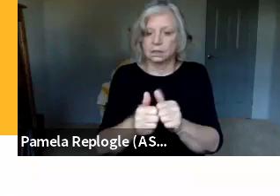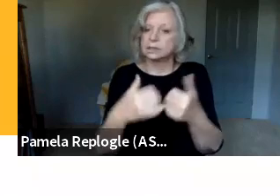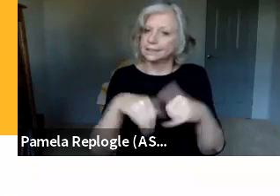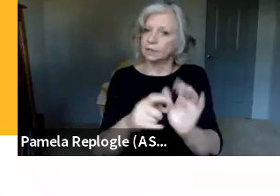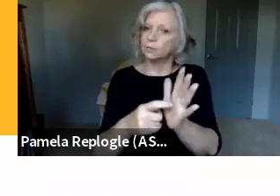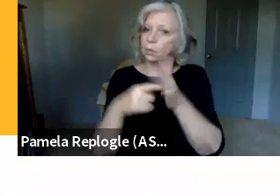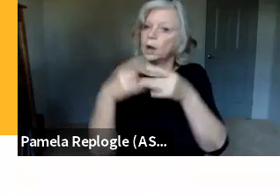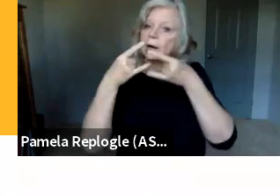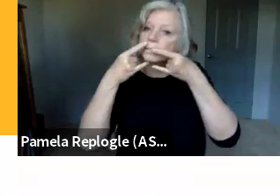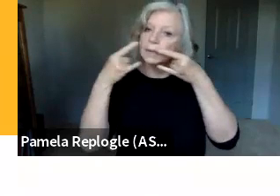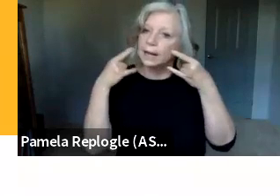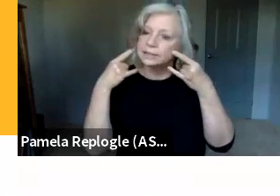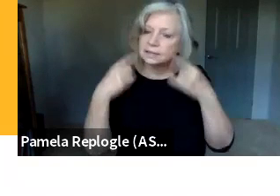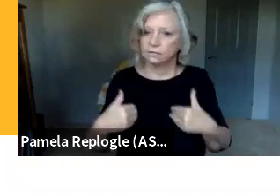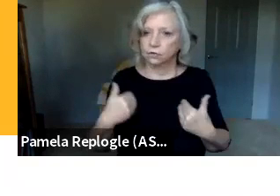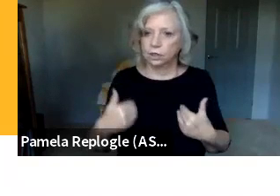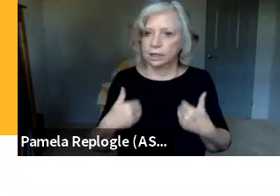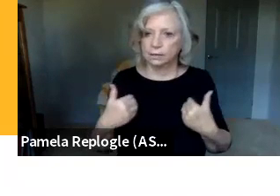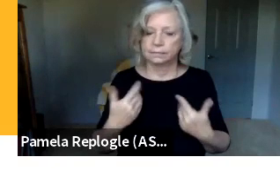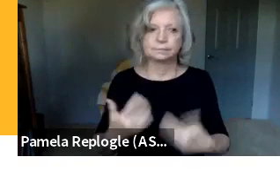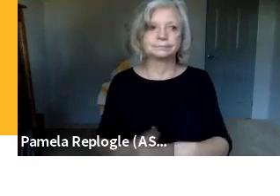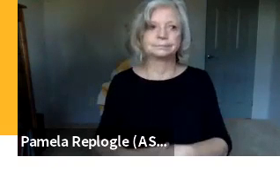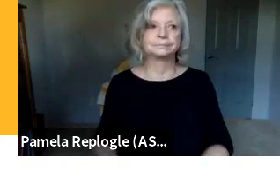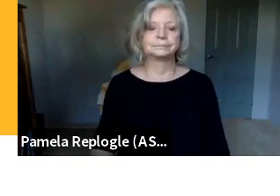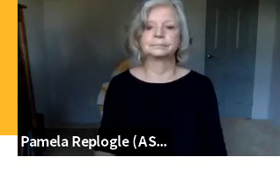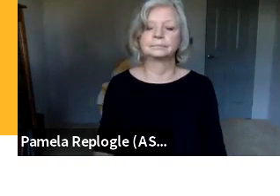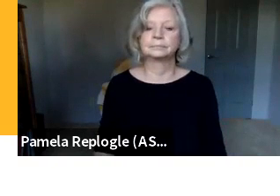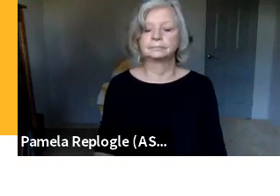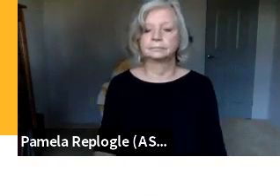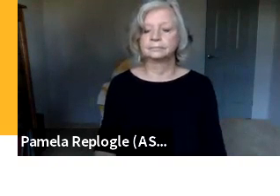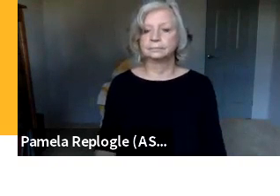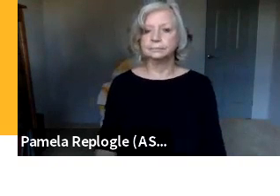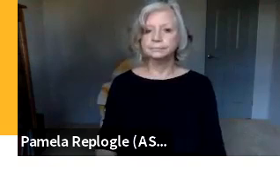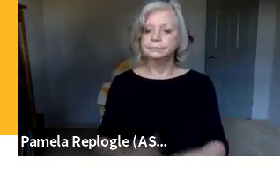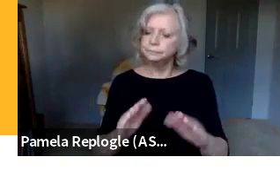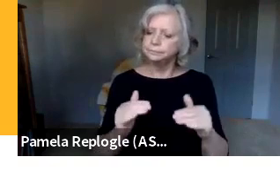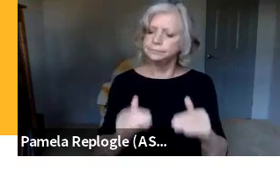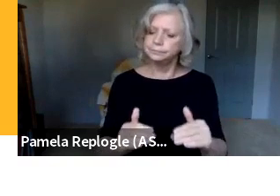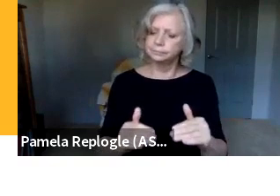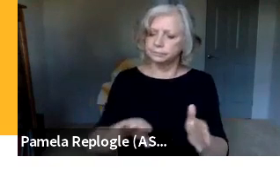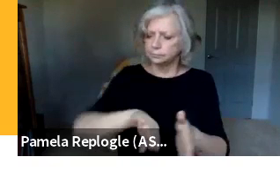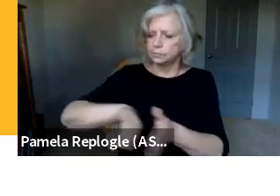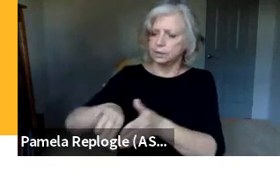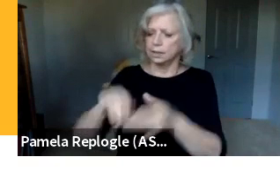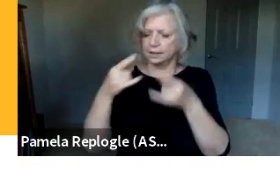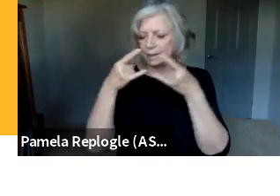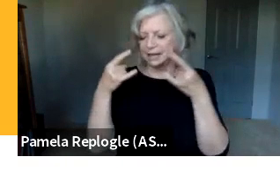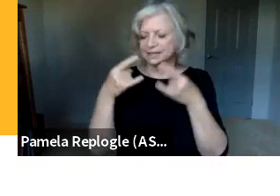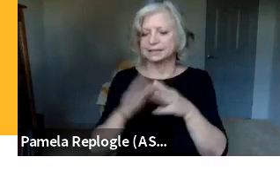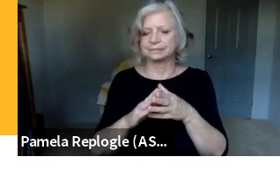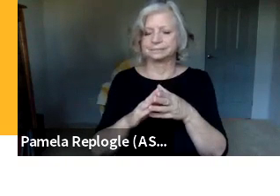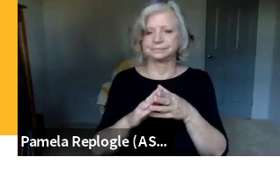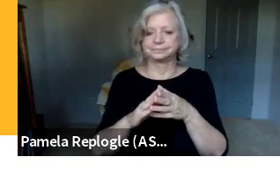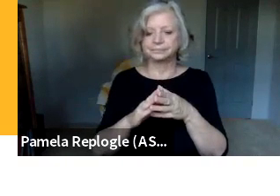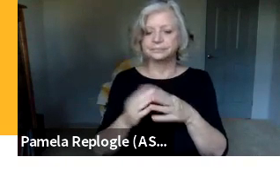wear a mask for youth sports. So that was the mask questions. And then I think there were lots of other questions, but I'm going to let